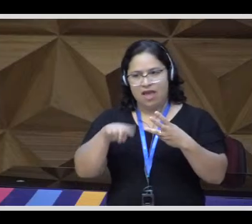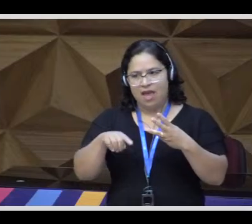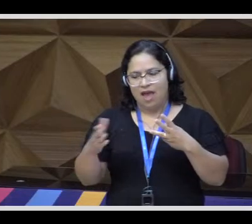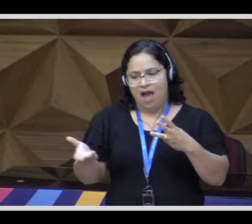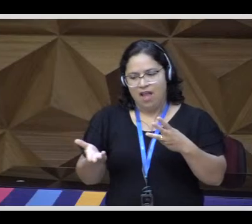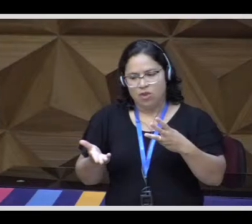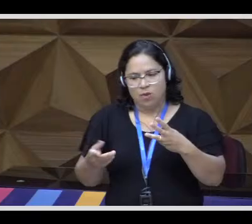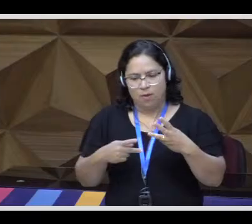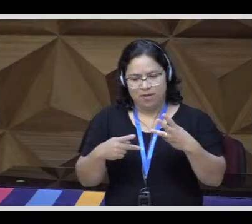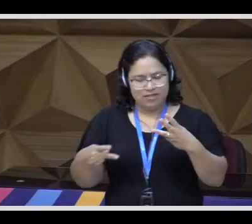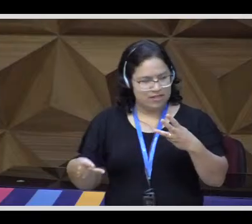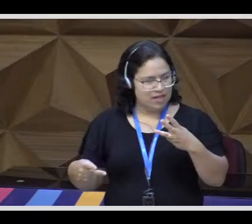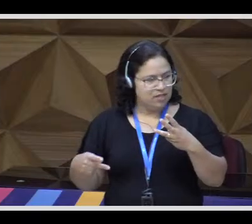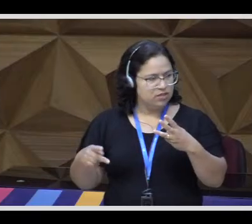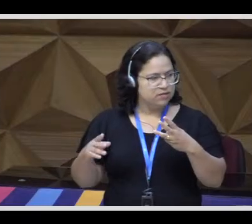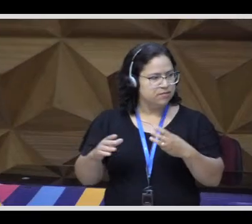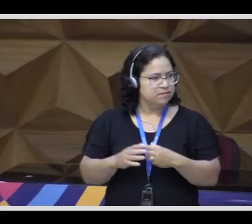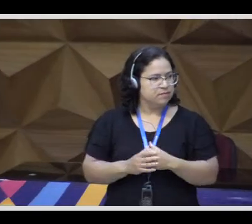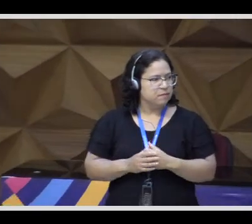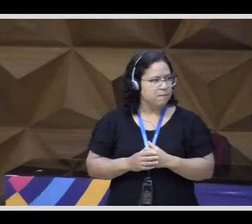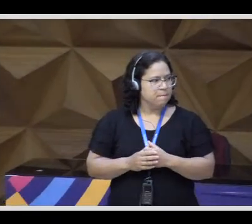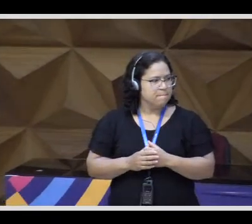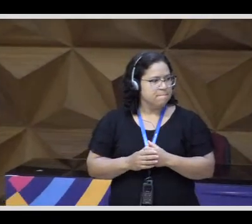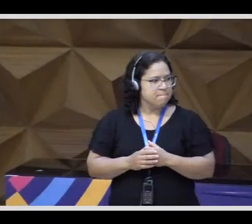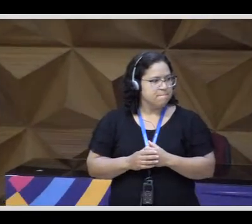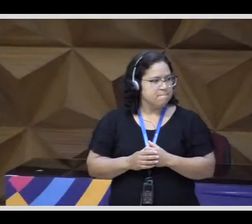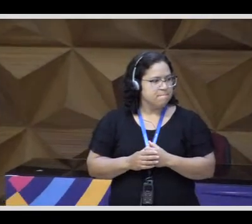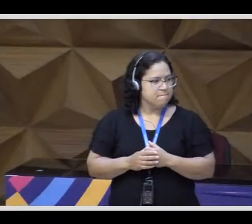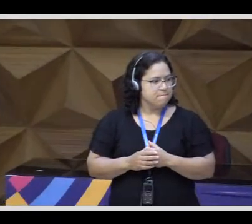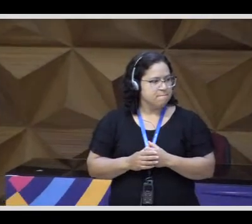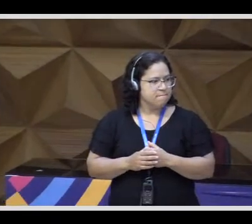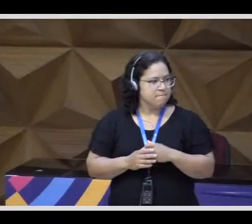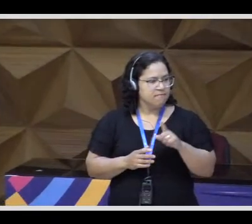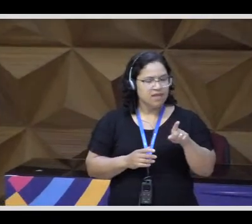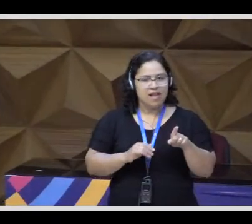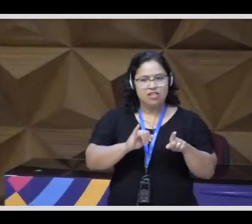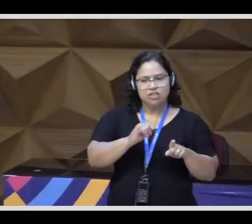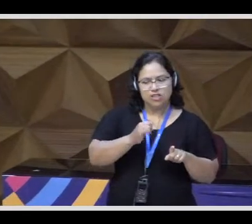it was. This is in January of